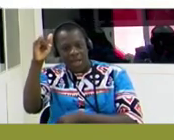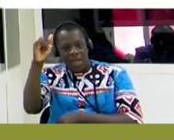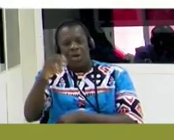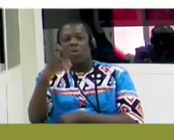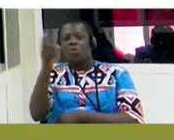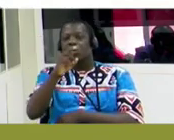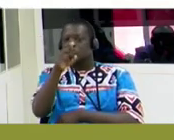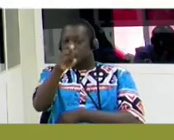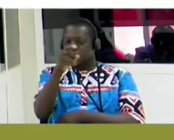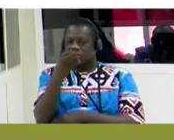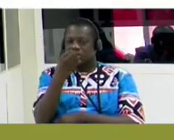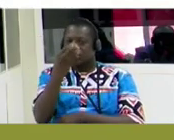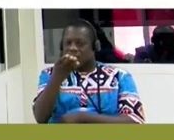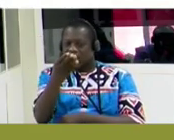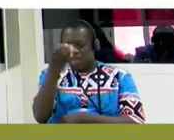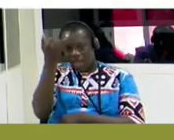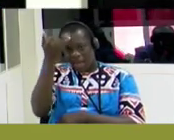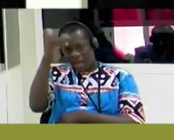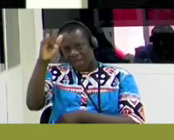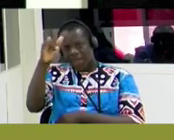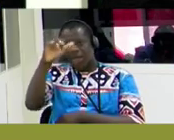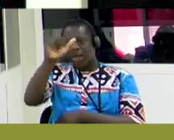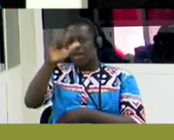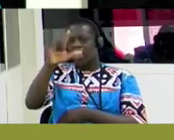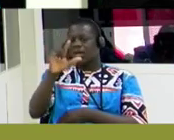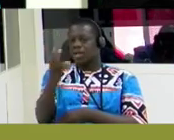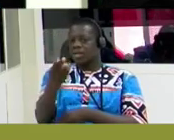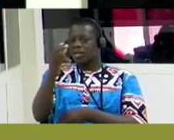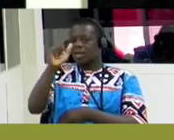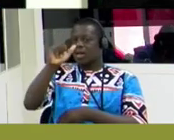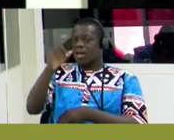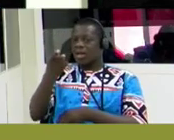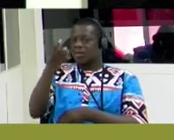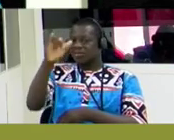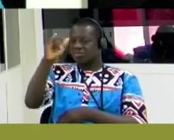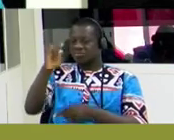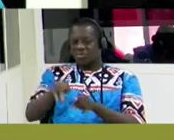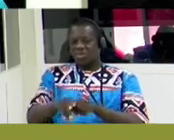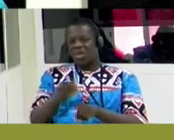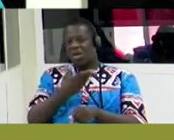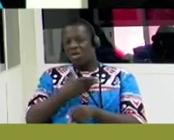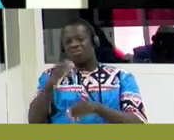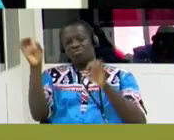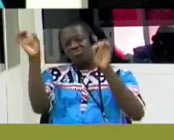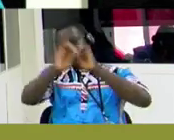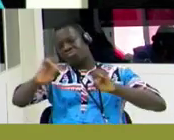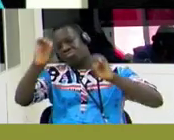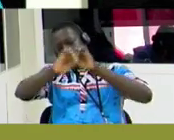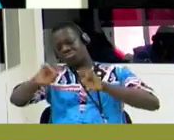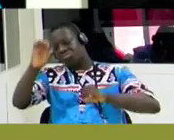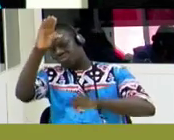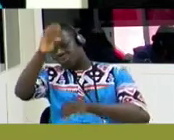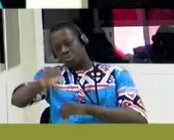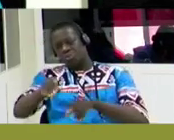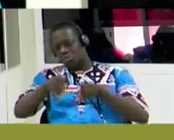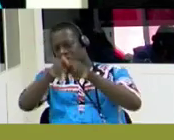say to the suggestion that Alhaji Martin has nothing to do with the torture of Sadibu